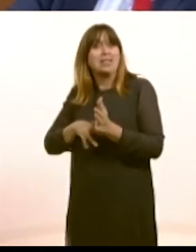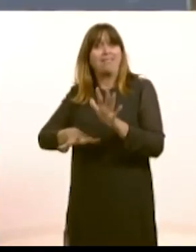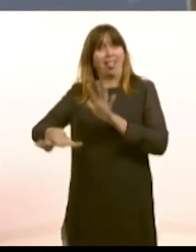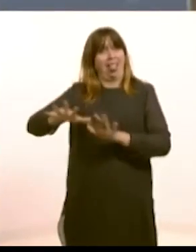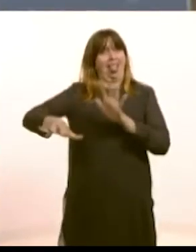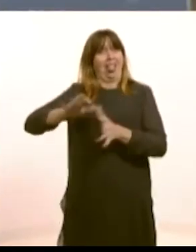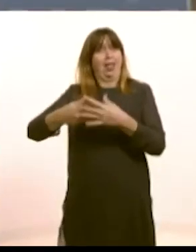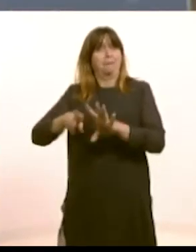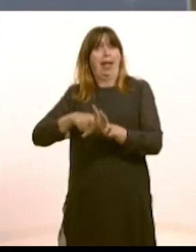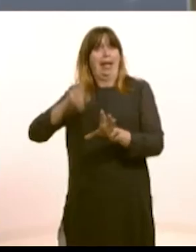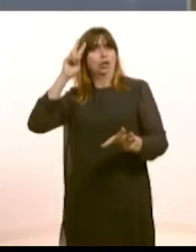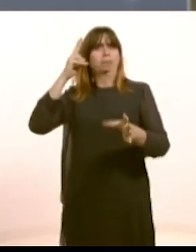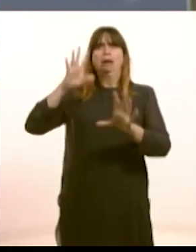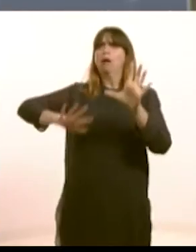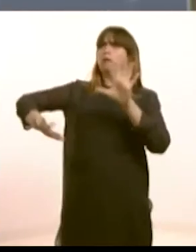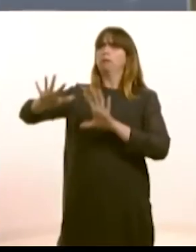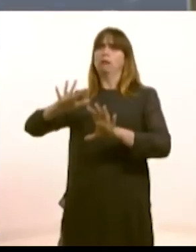in May.